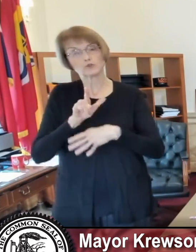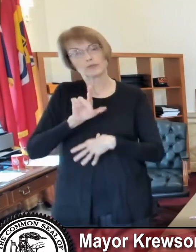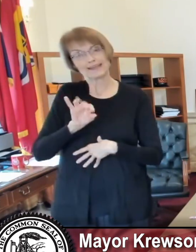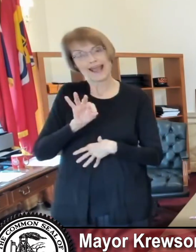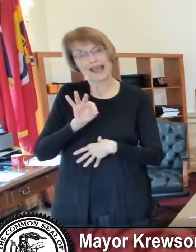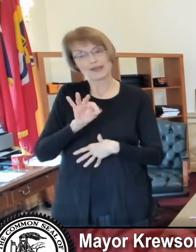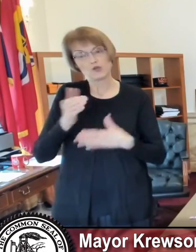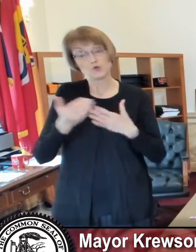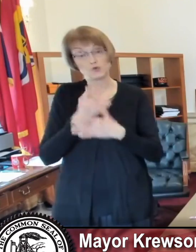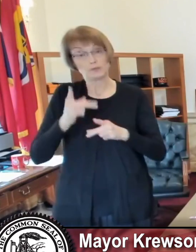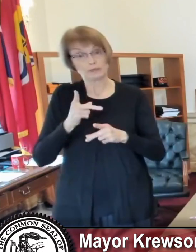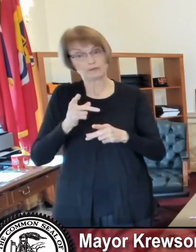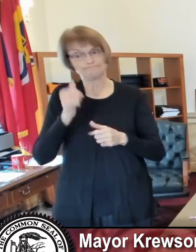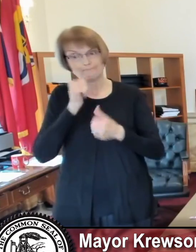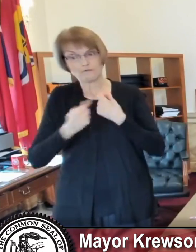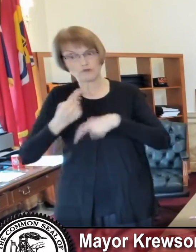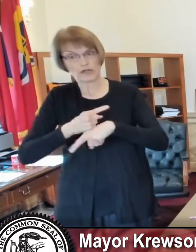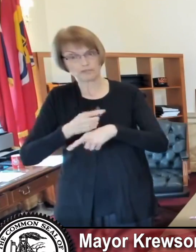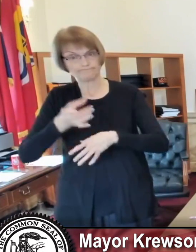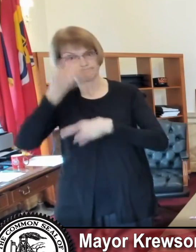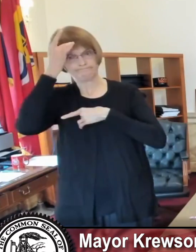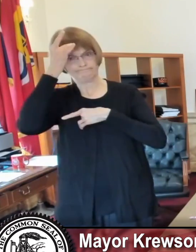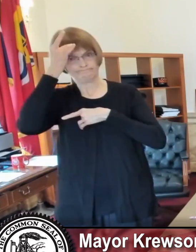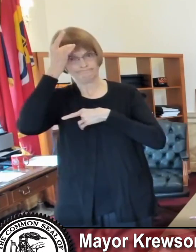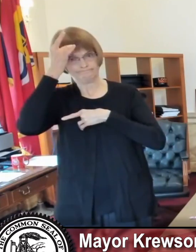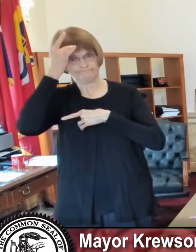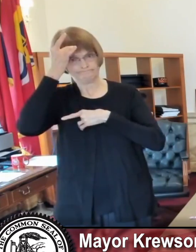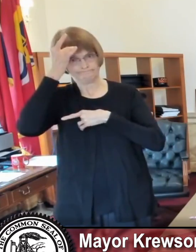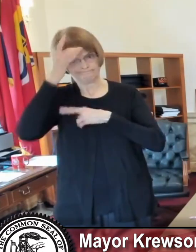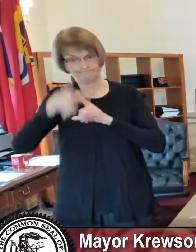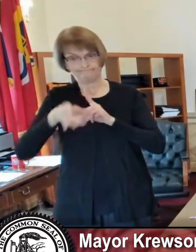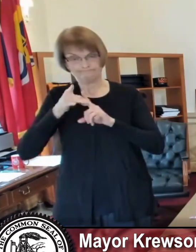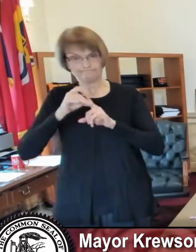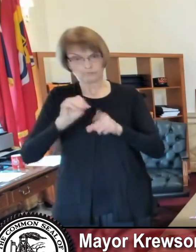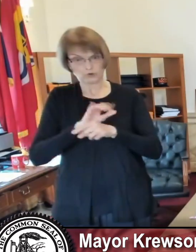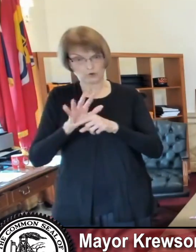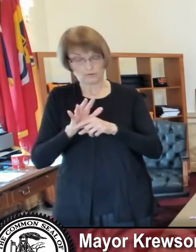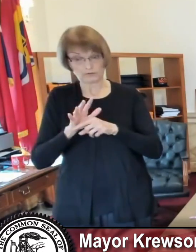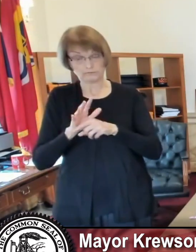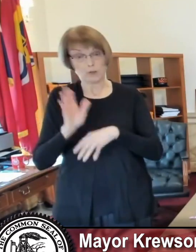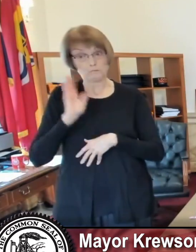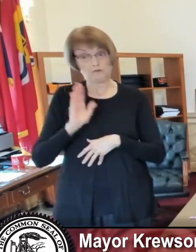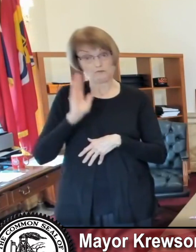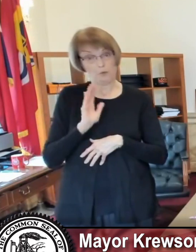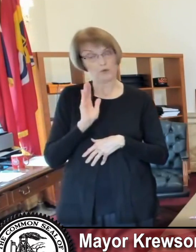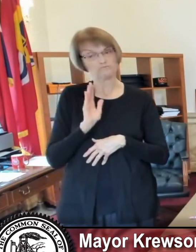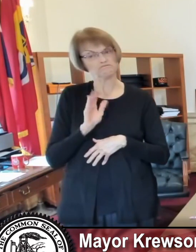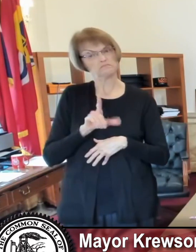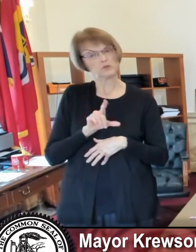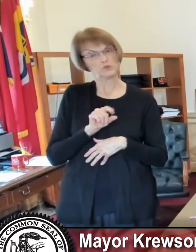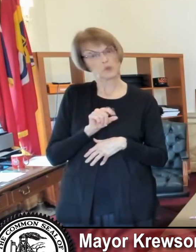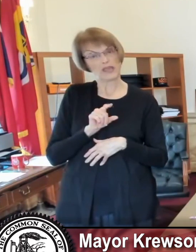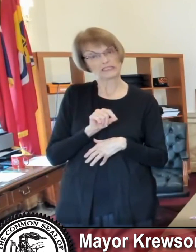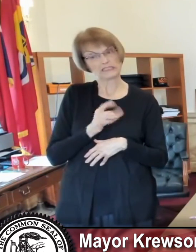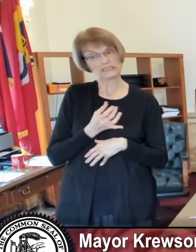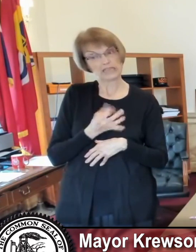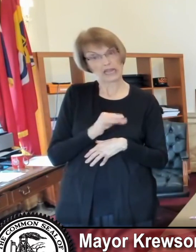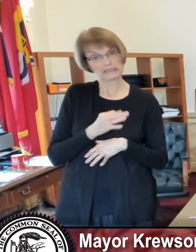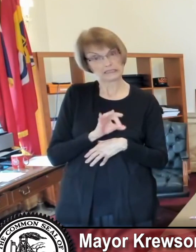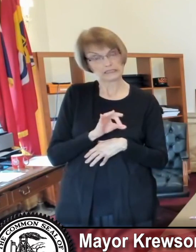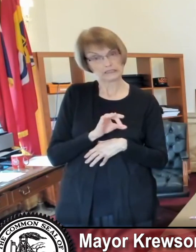new cases a day. That had been down as low as 20. Looks like maybe